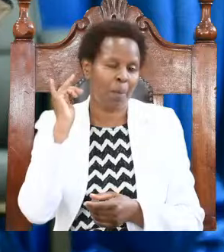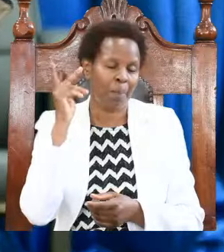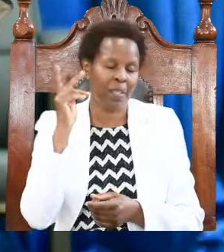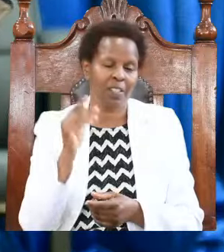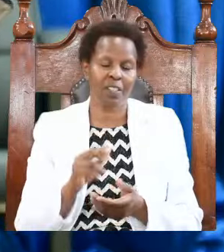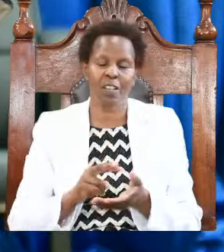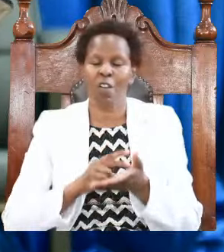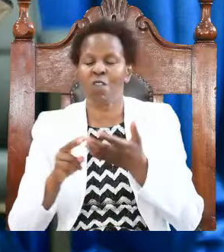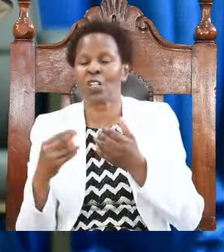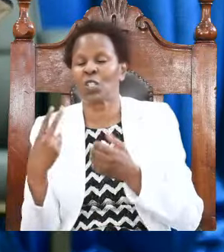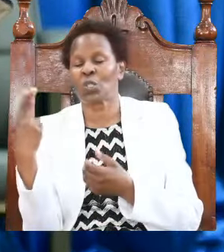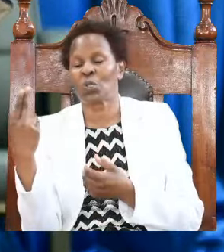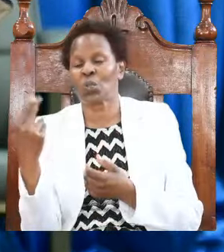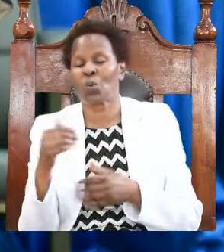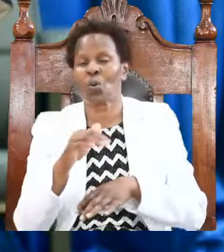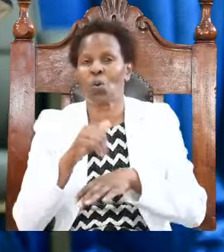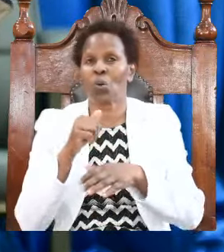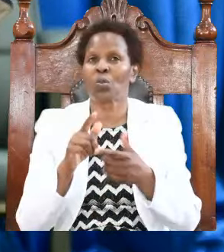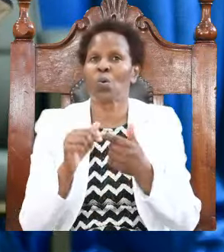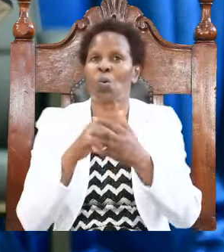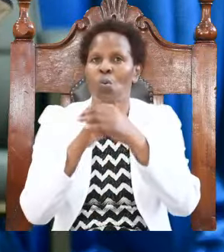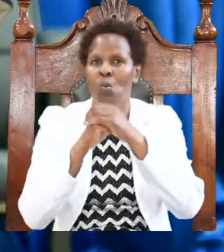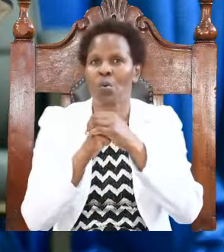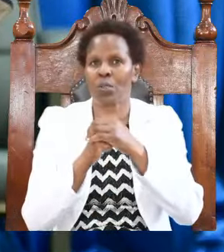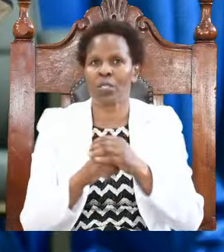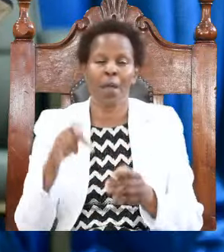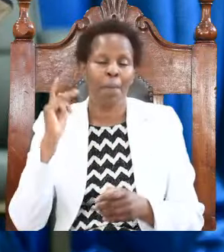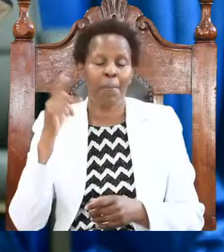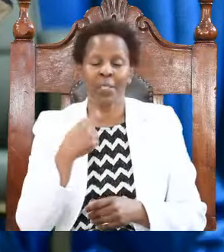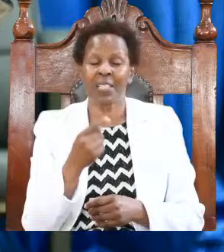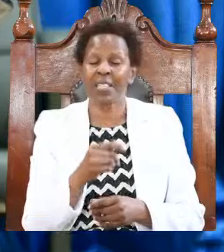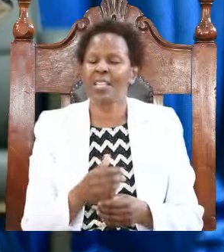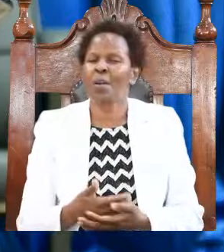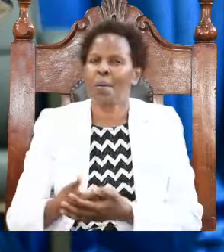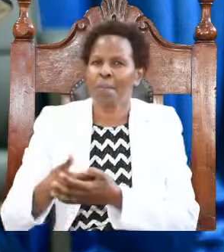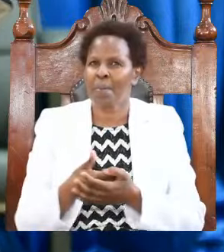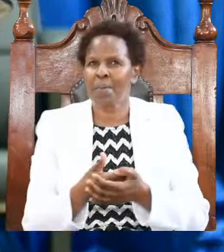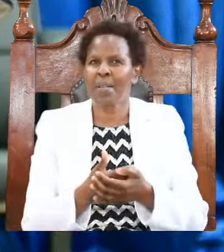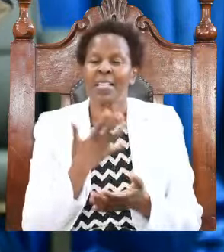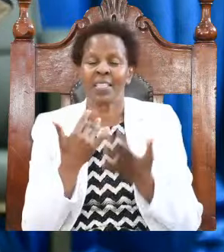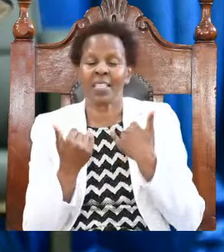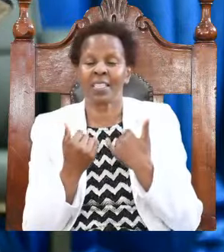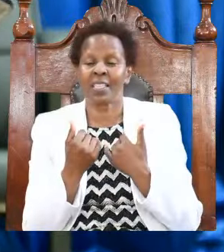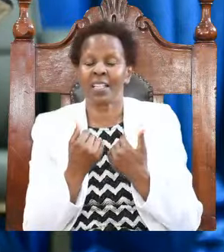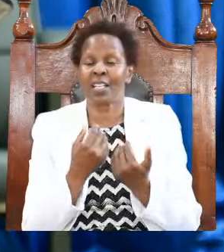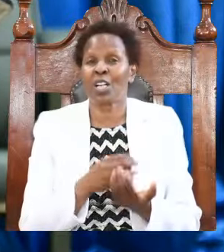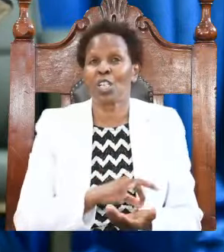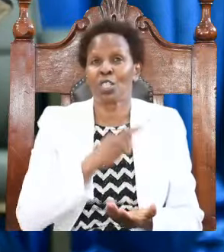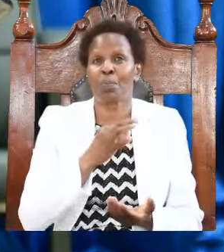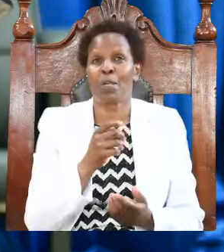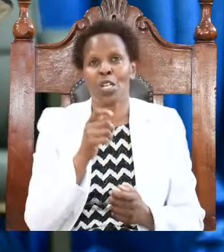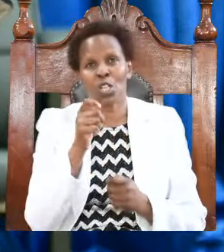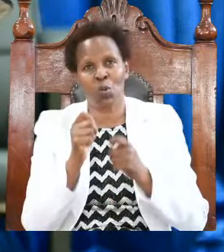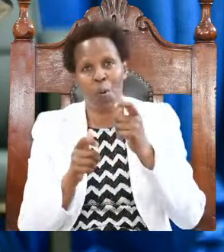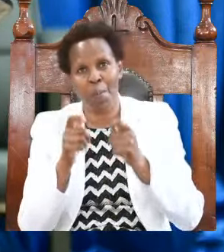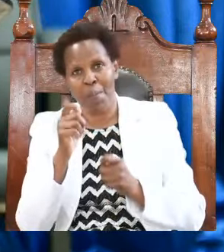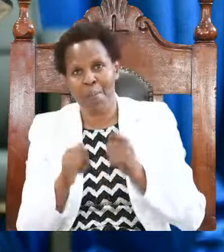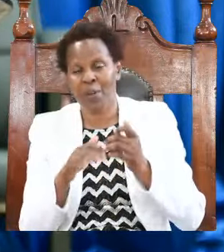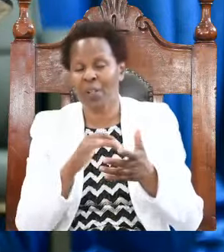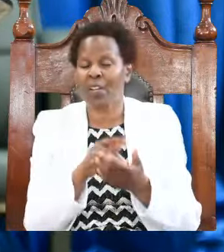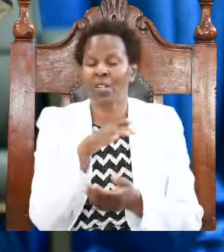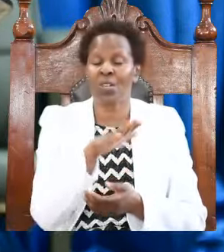our call to worship, he says that like newborn babies, crave pure spiritual milk so that by it you